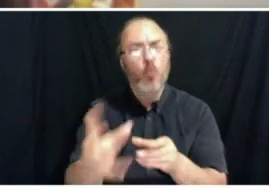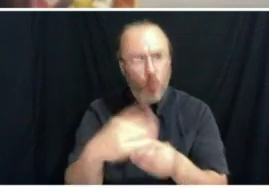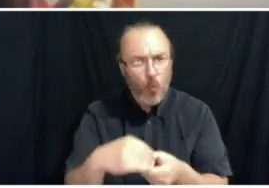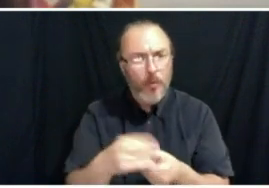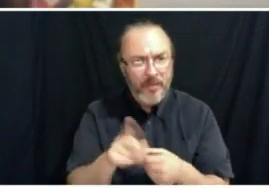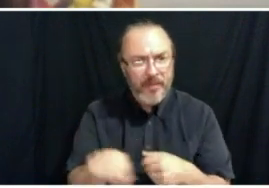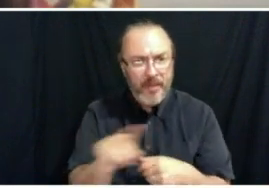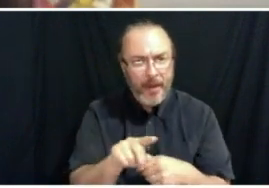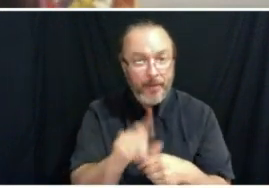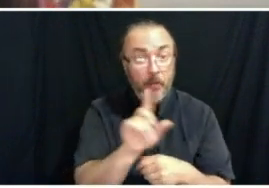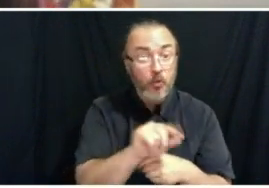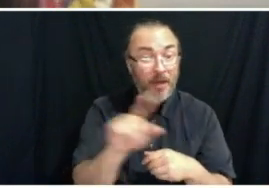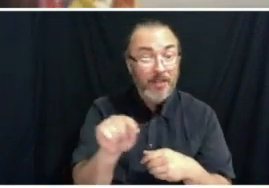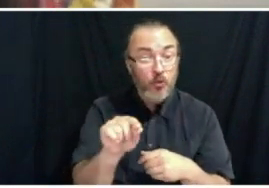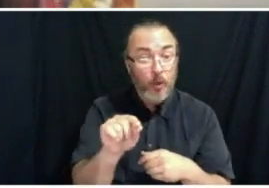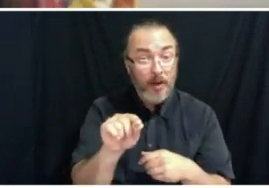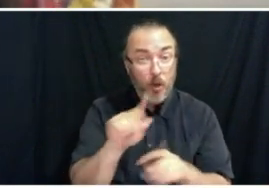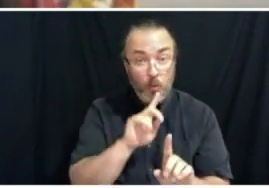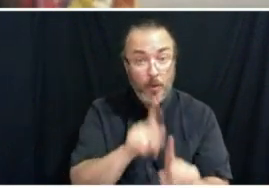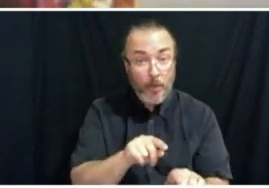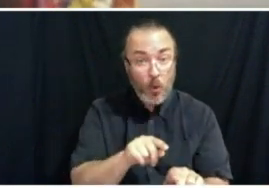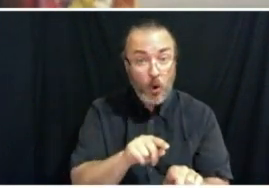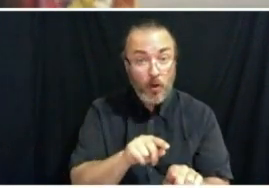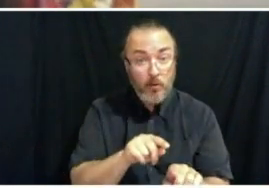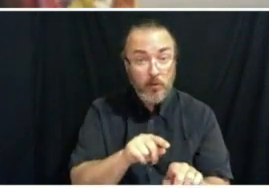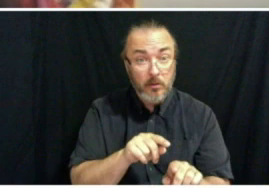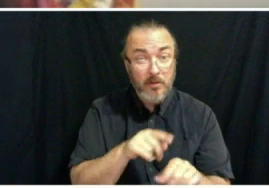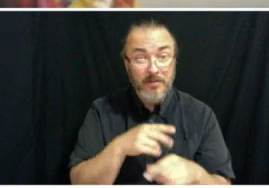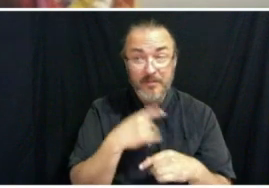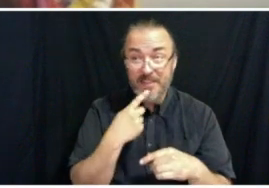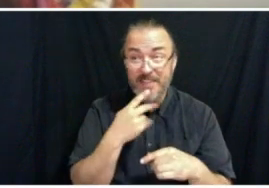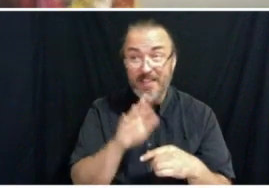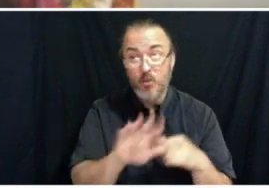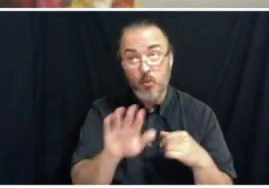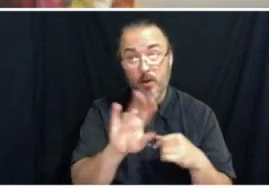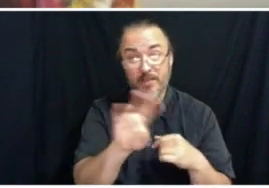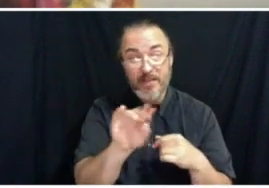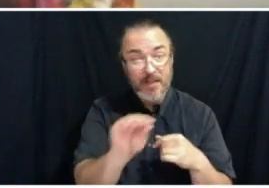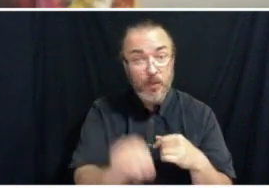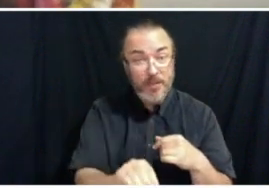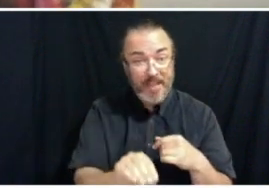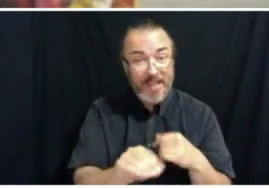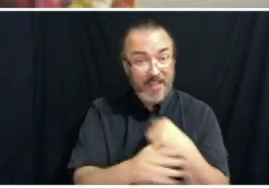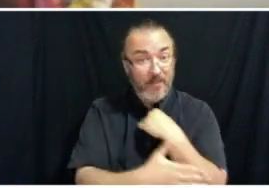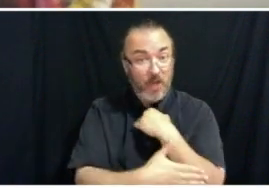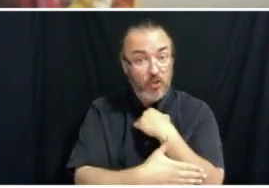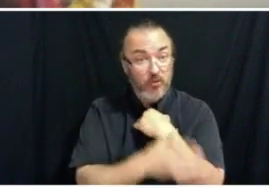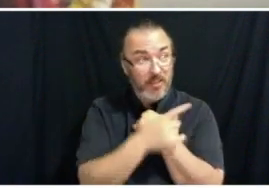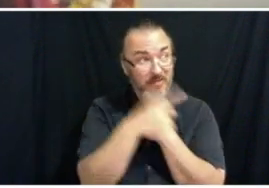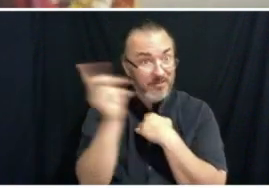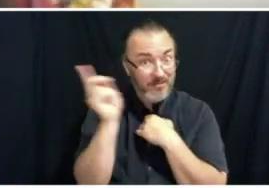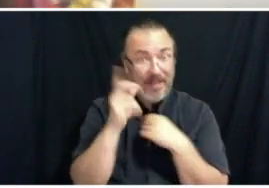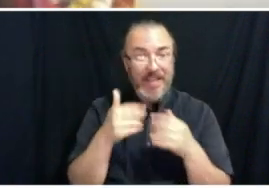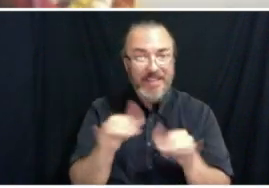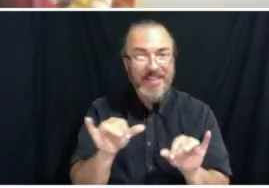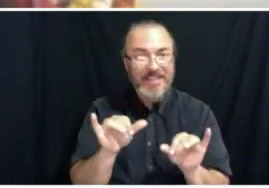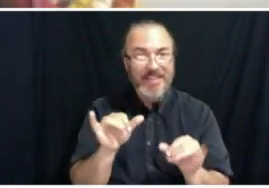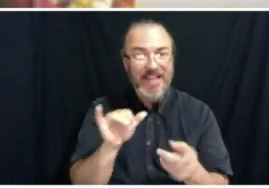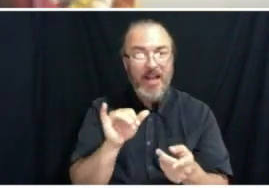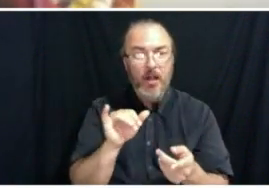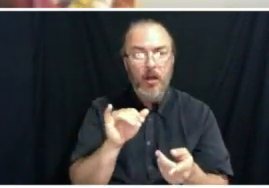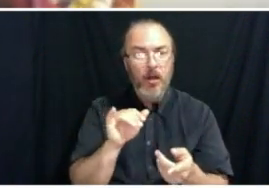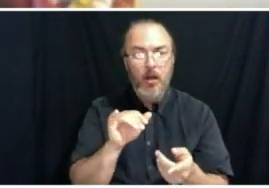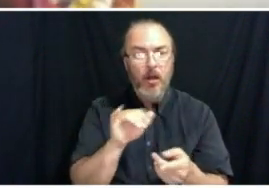Gen report shows to around 70% of the countries still reduce their definition of inclusion